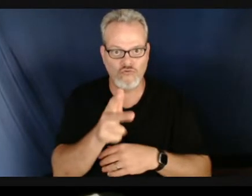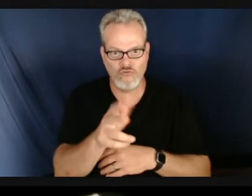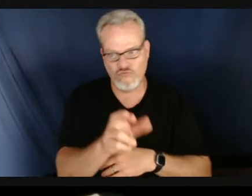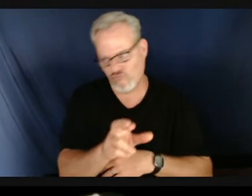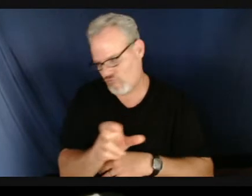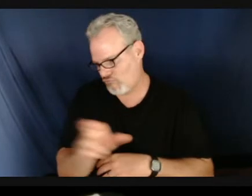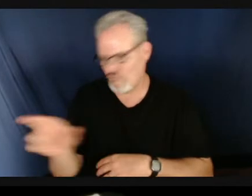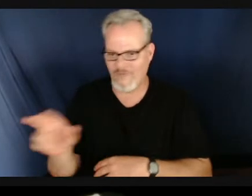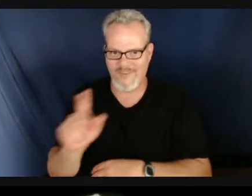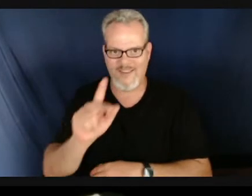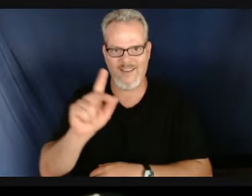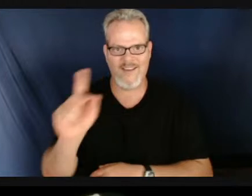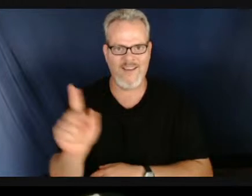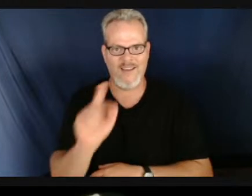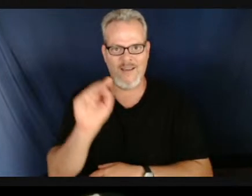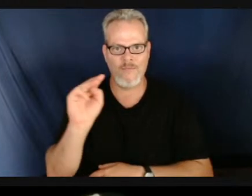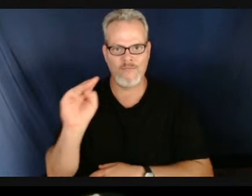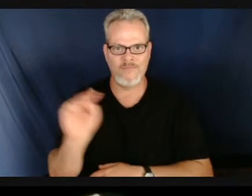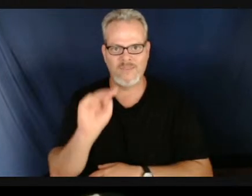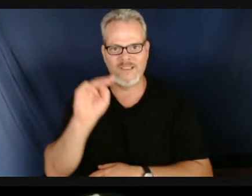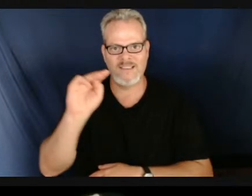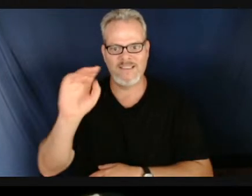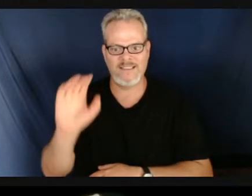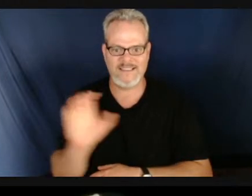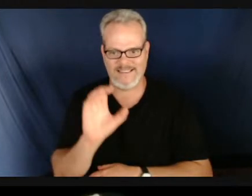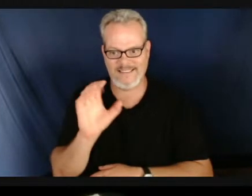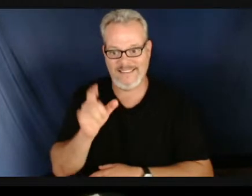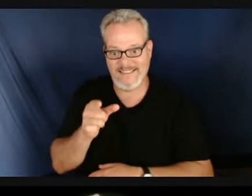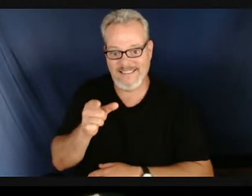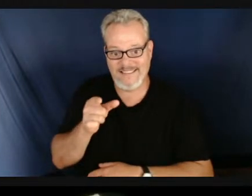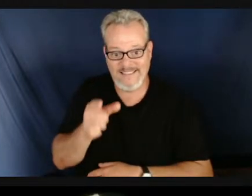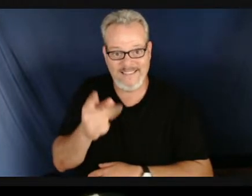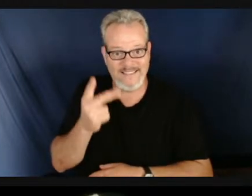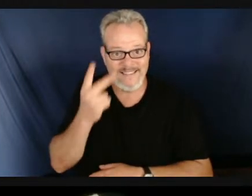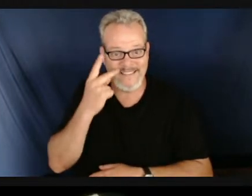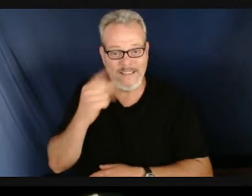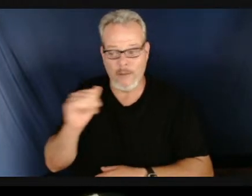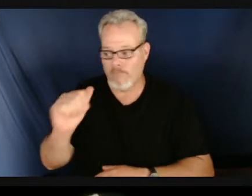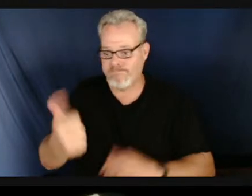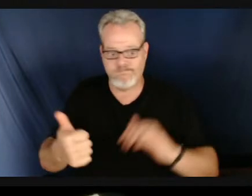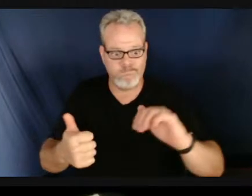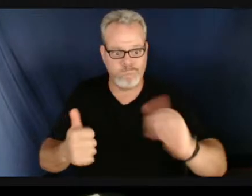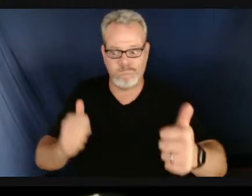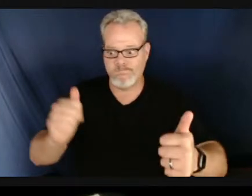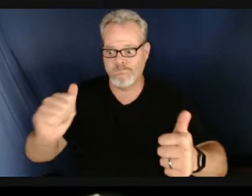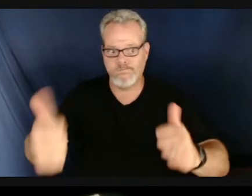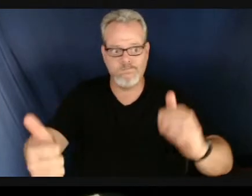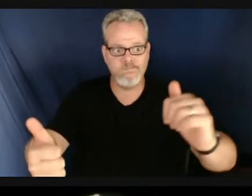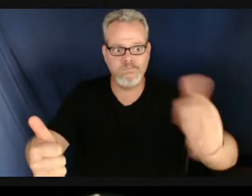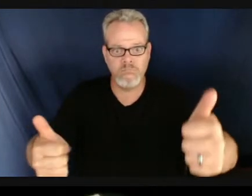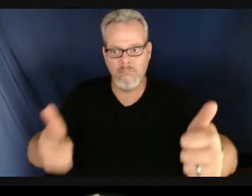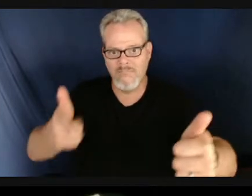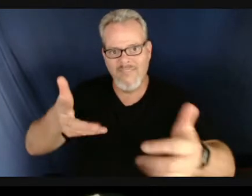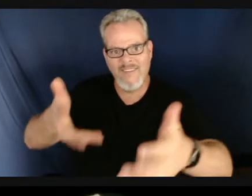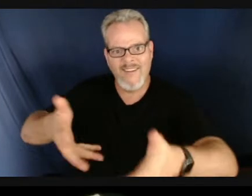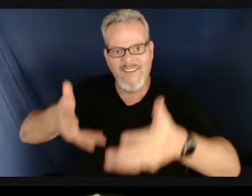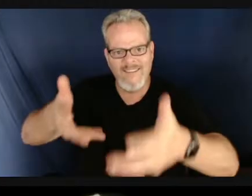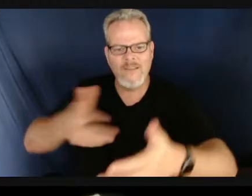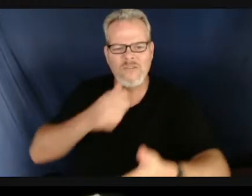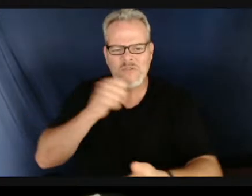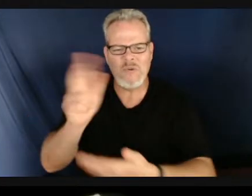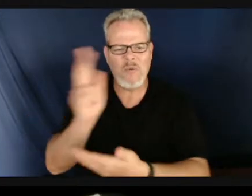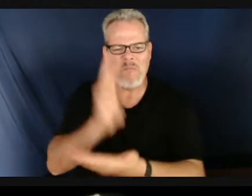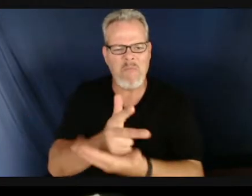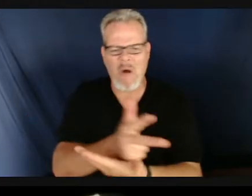or Kilauea Military Camp. These cones are there for a reason. Don't park there. This is a great spot because the KMC is